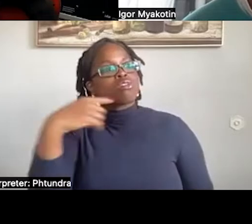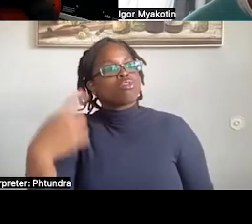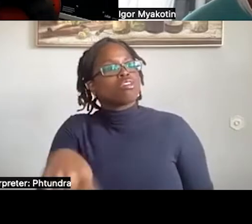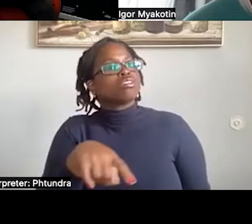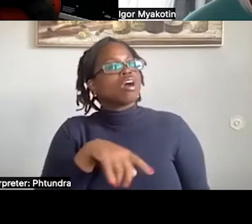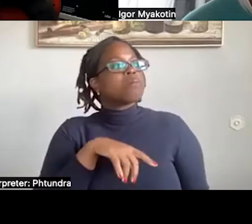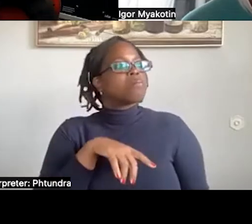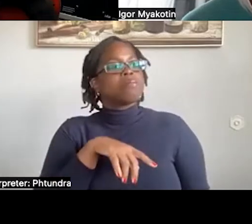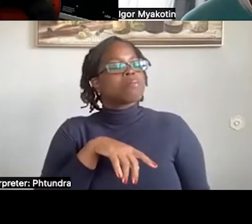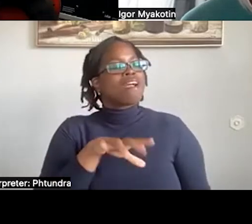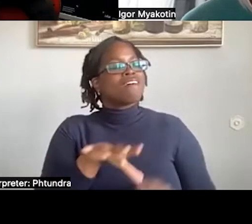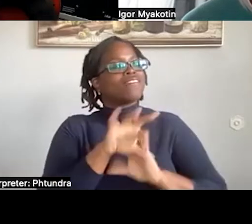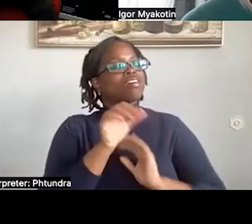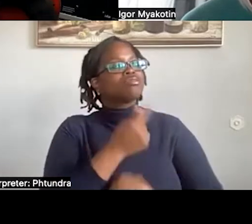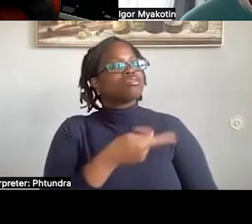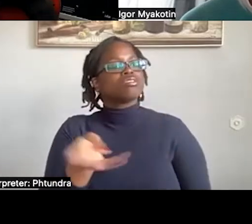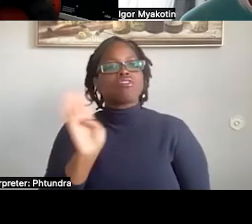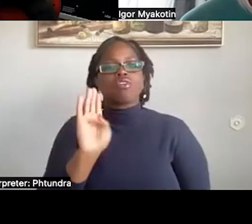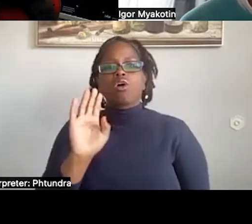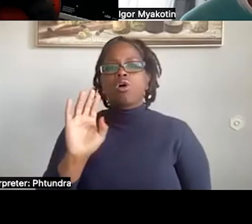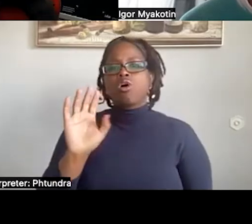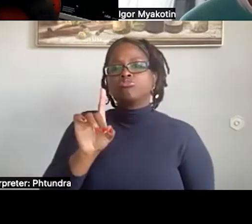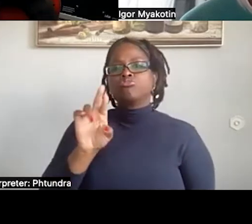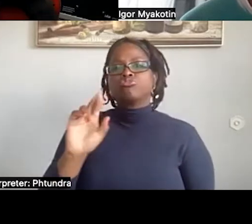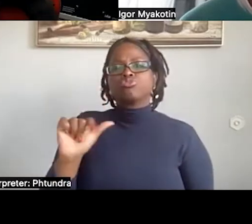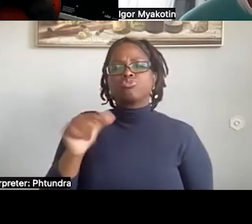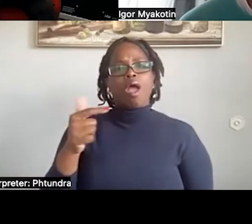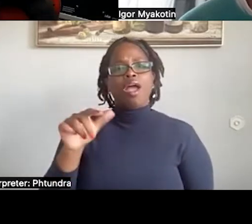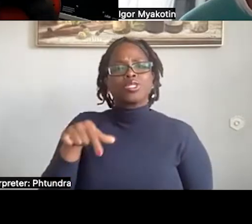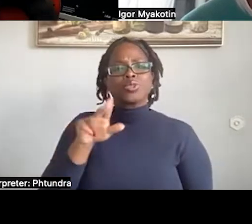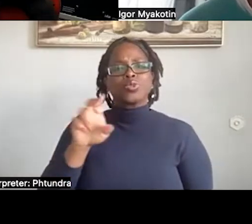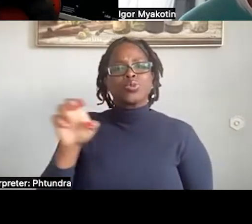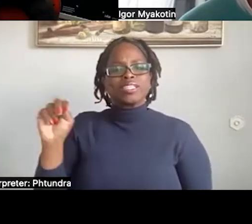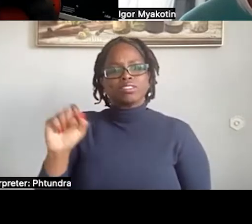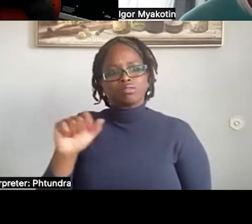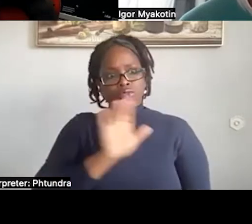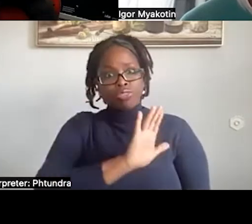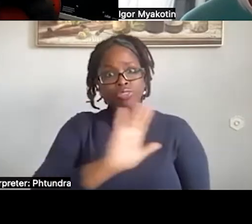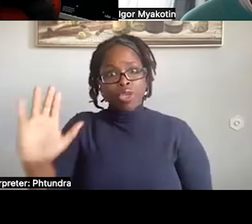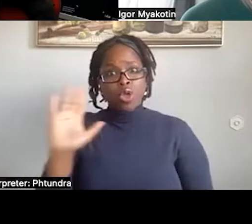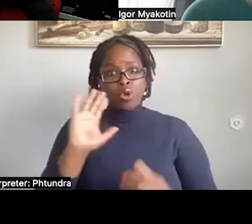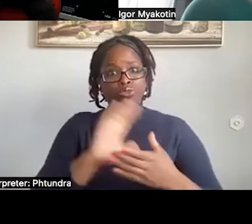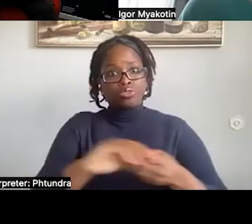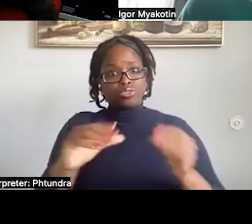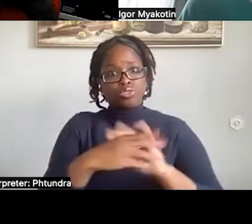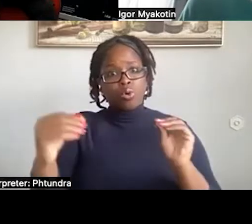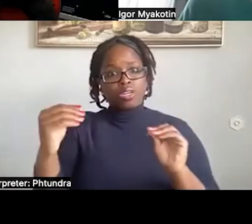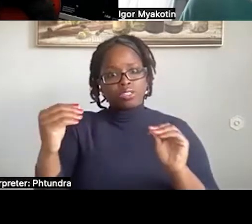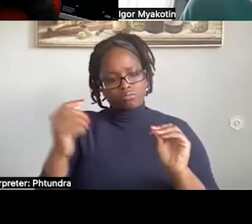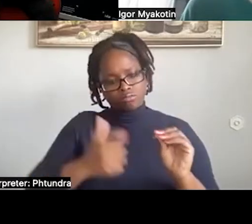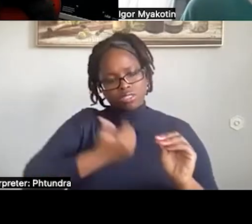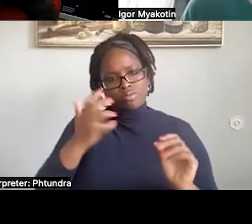several drag queens and to tell their stories, because me too, I'm the person who